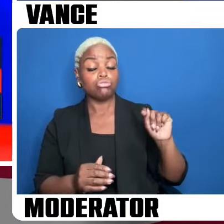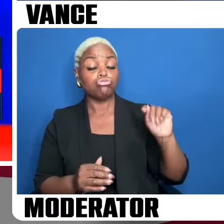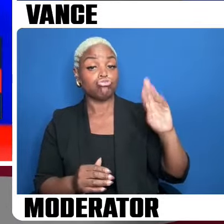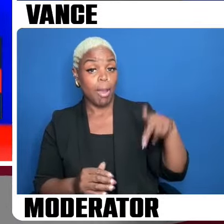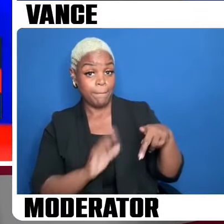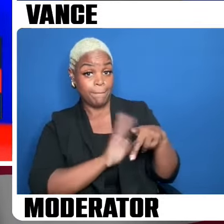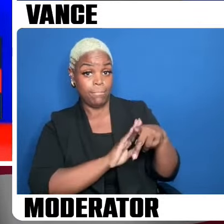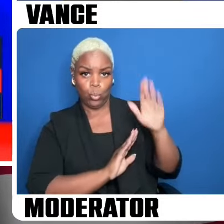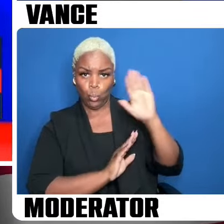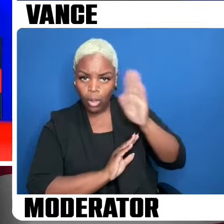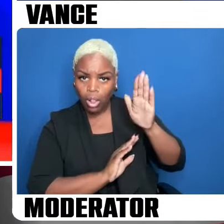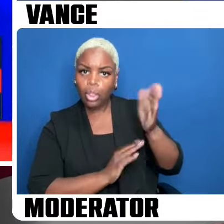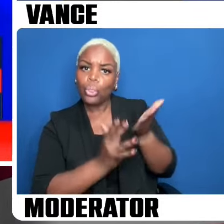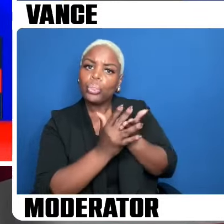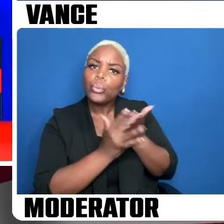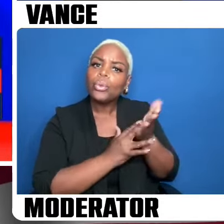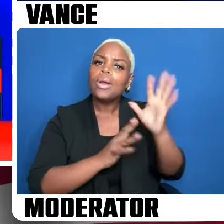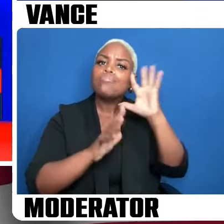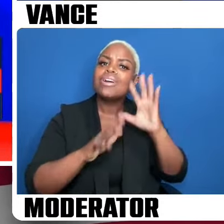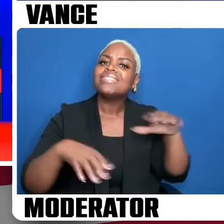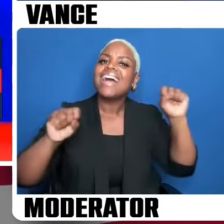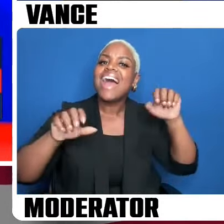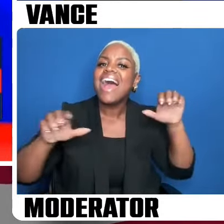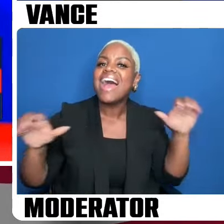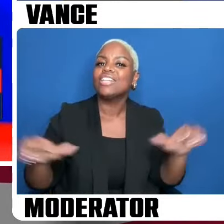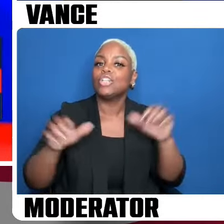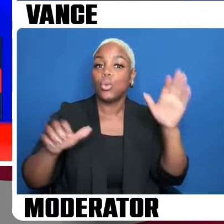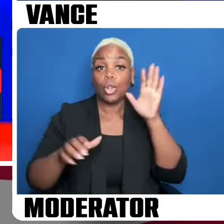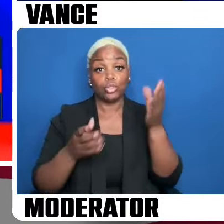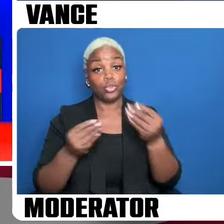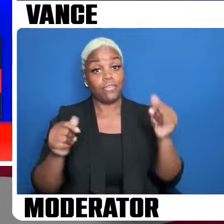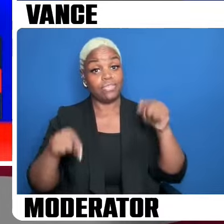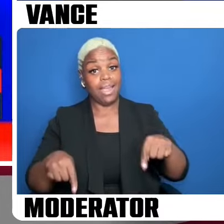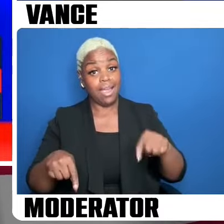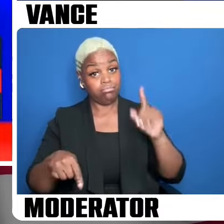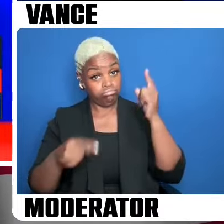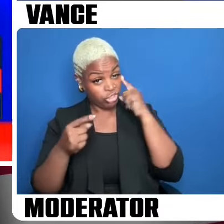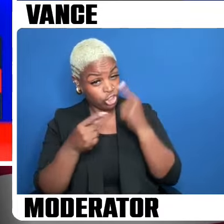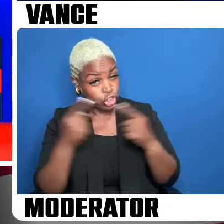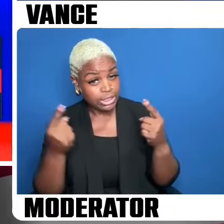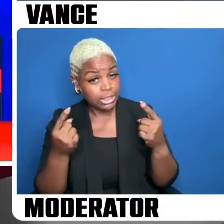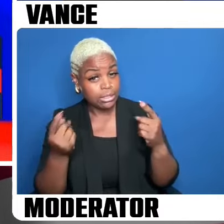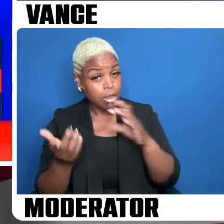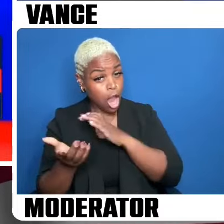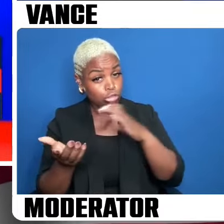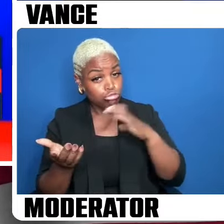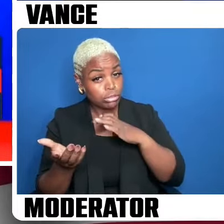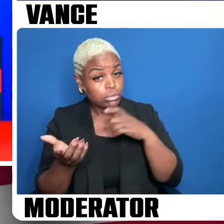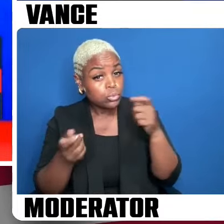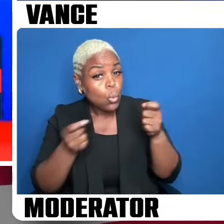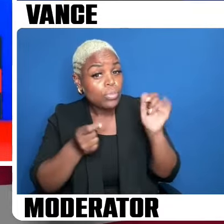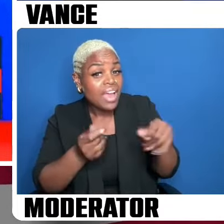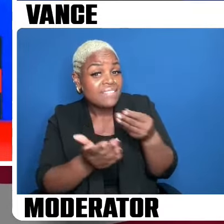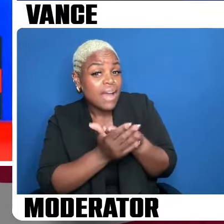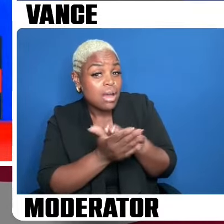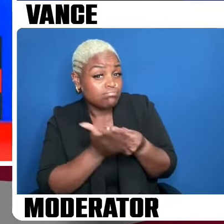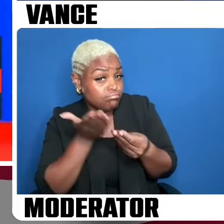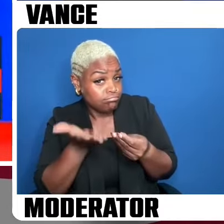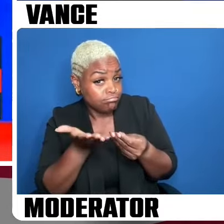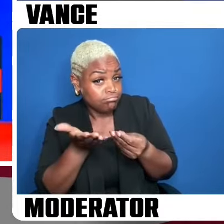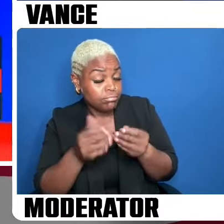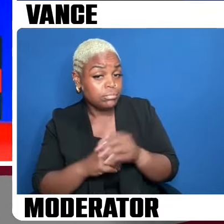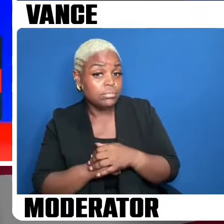you disagree that Congress controls the purse strings and would need to support many of the changes that you would actually want